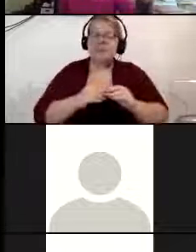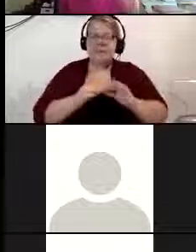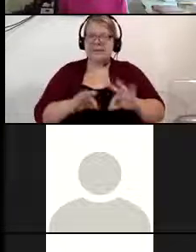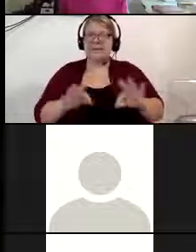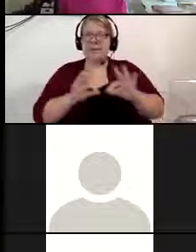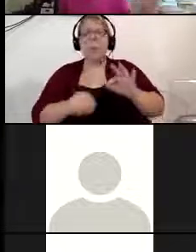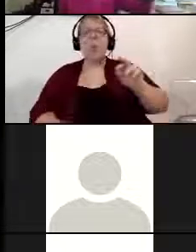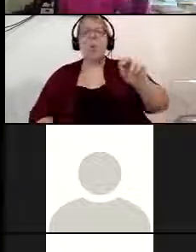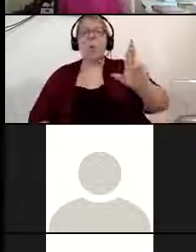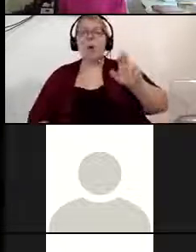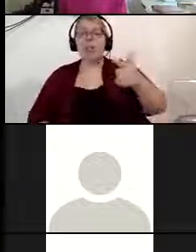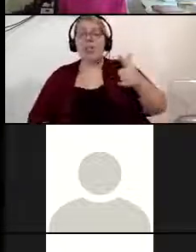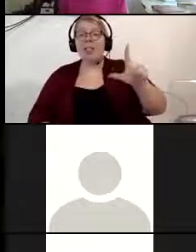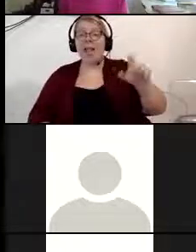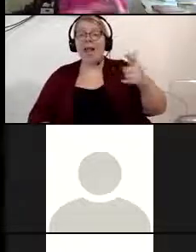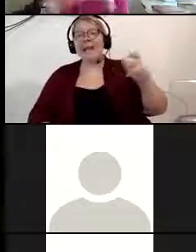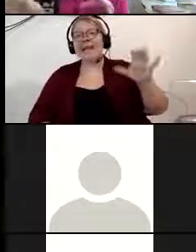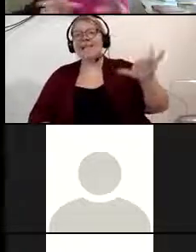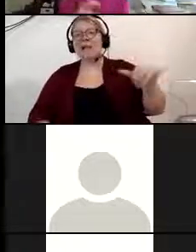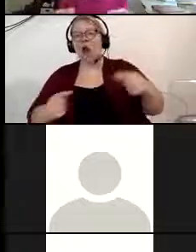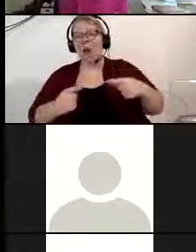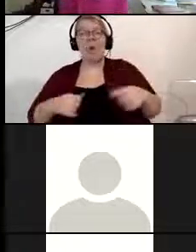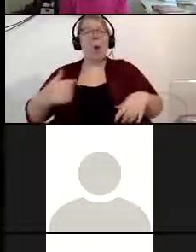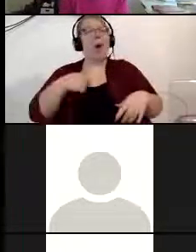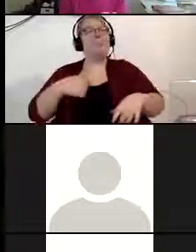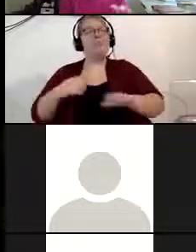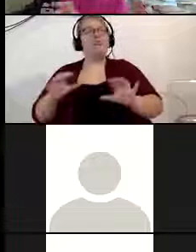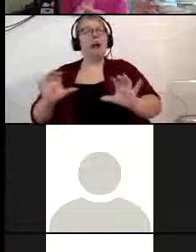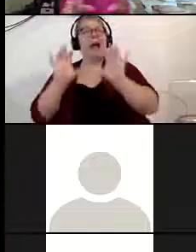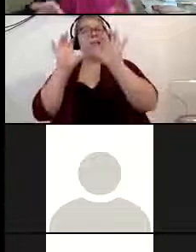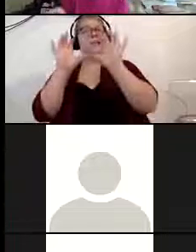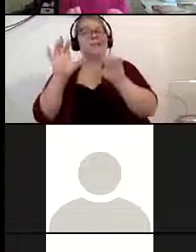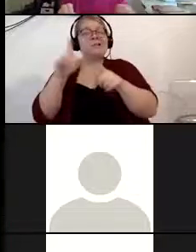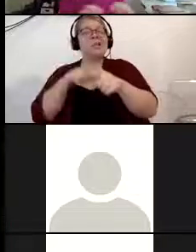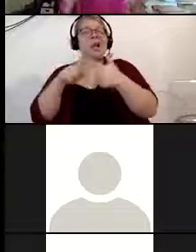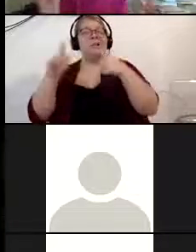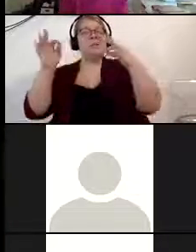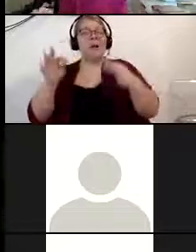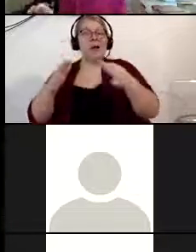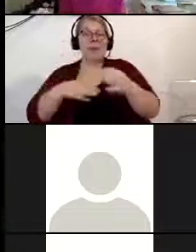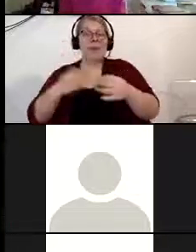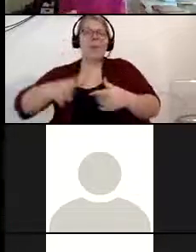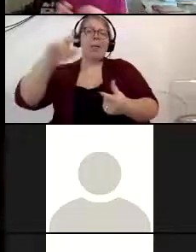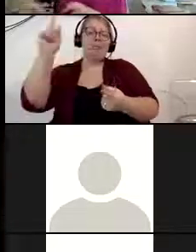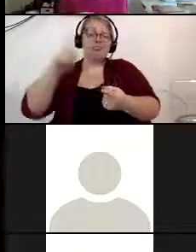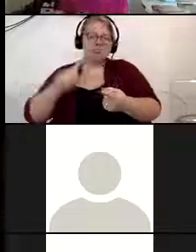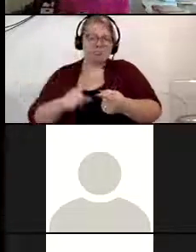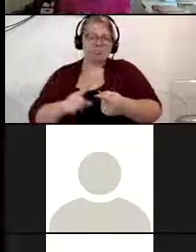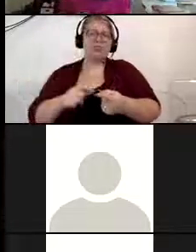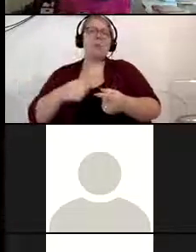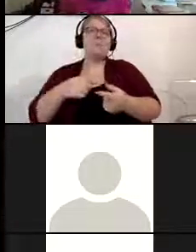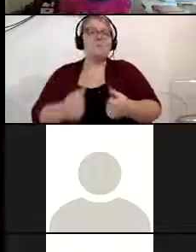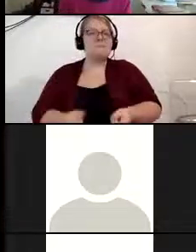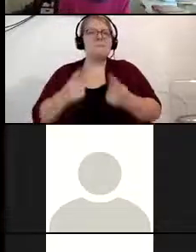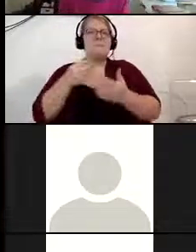I was in crisis. I decided to cut back on my gambling and to not, spend so much money, and we developed a